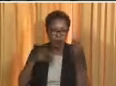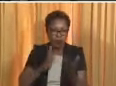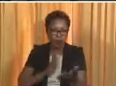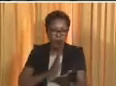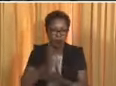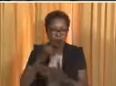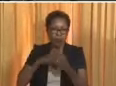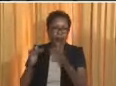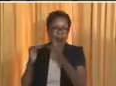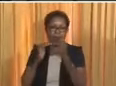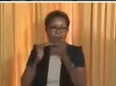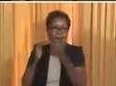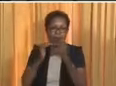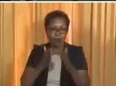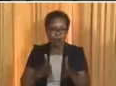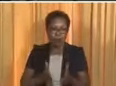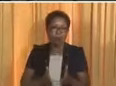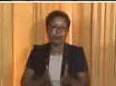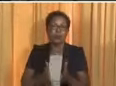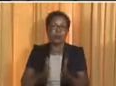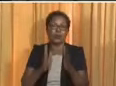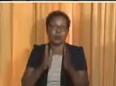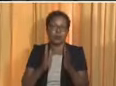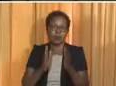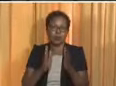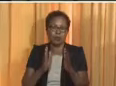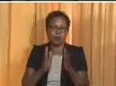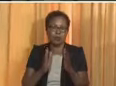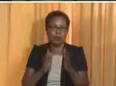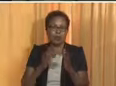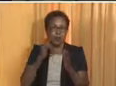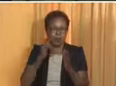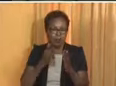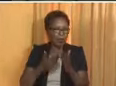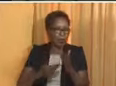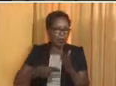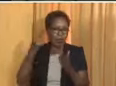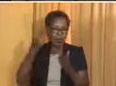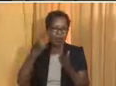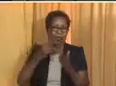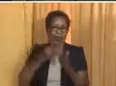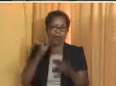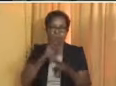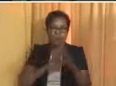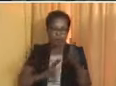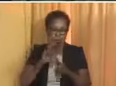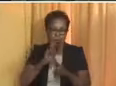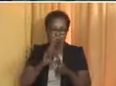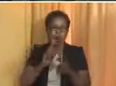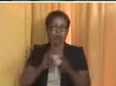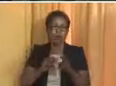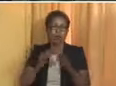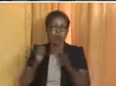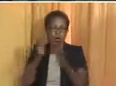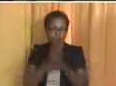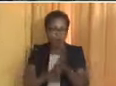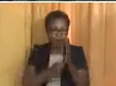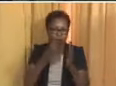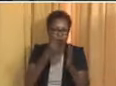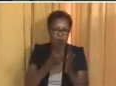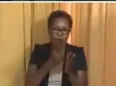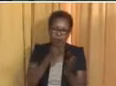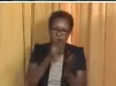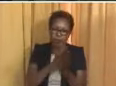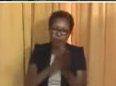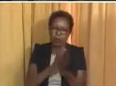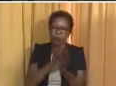and consciously. A free res publica is the highest value of all for citizens. Article 1 preserves the exercise